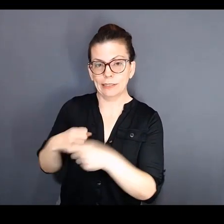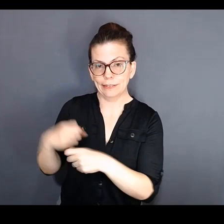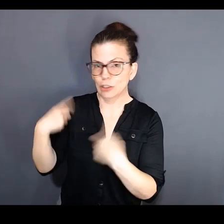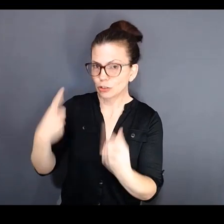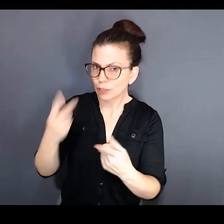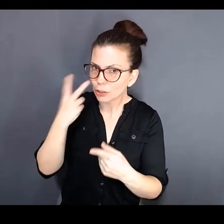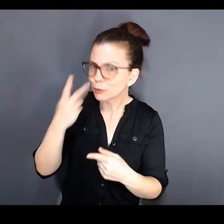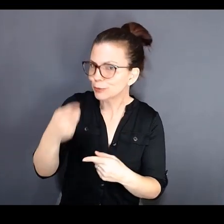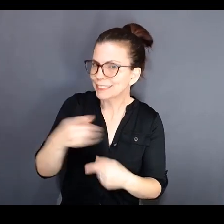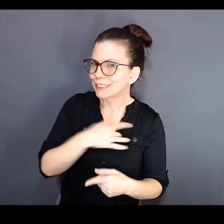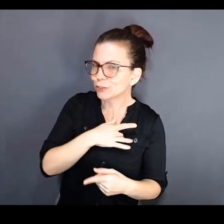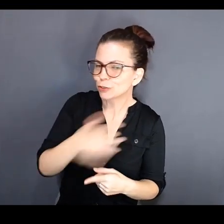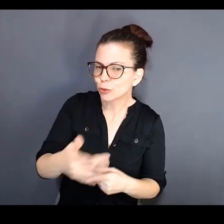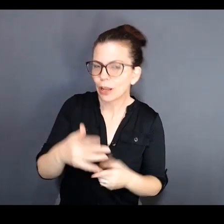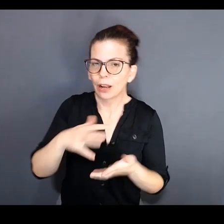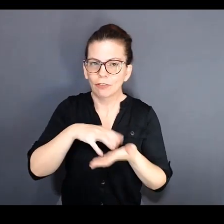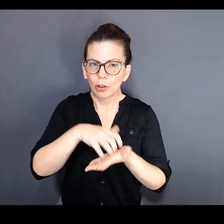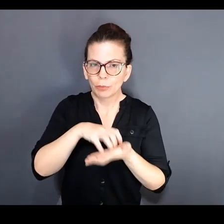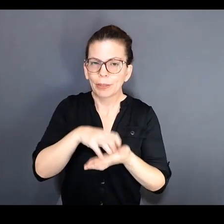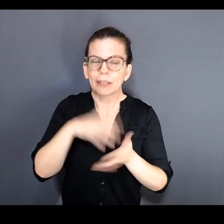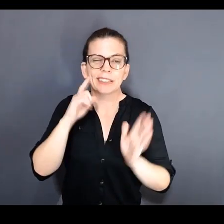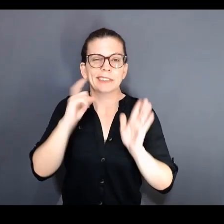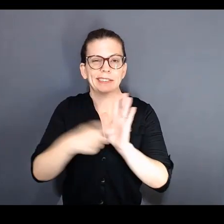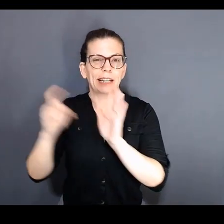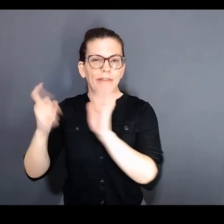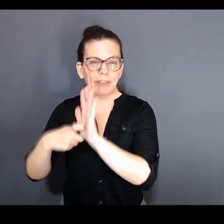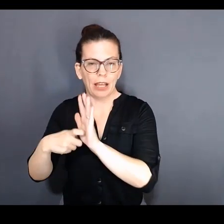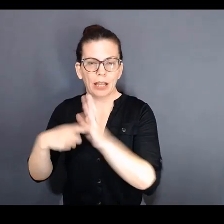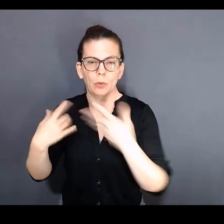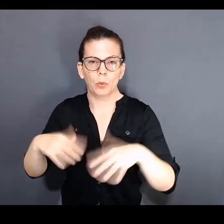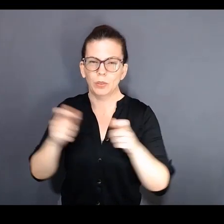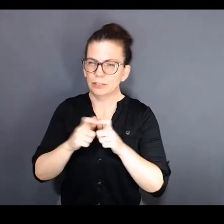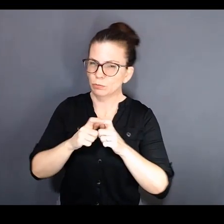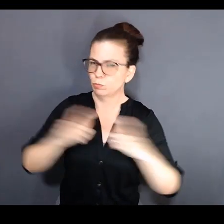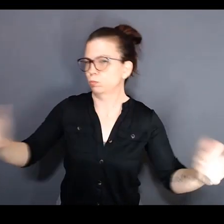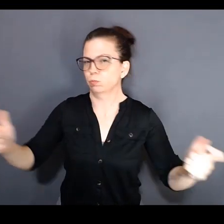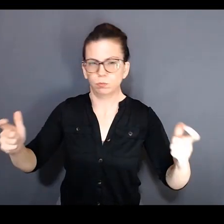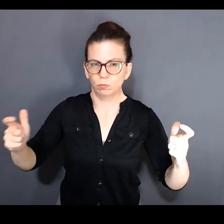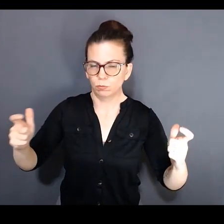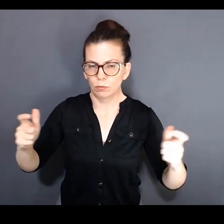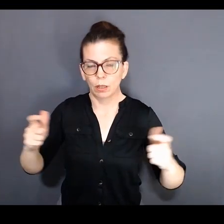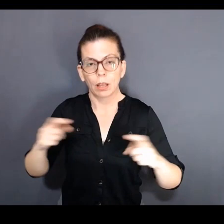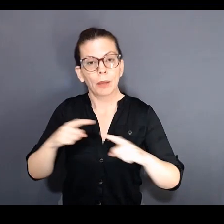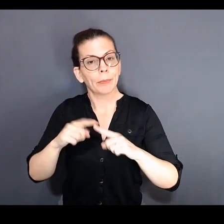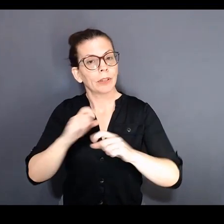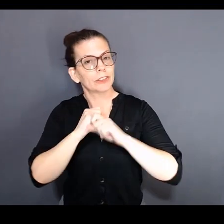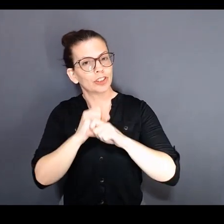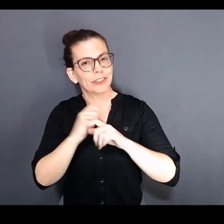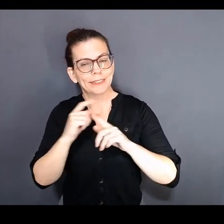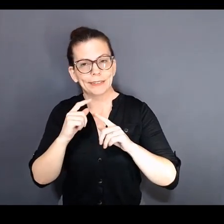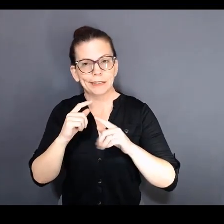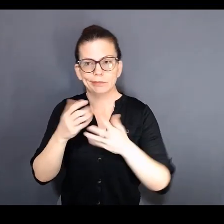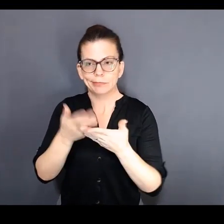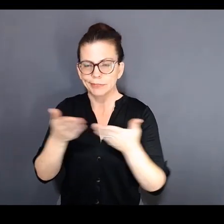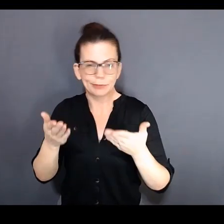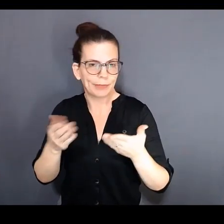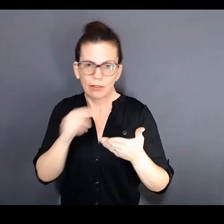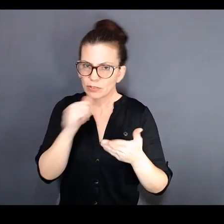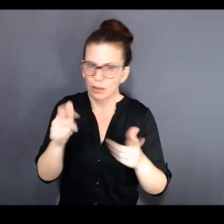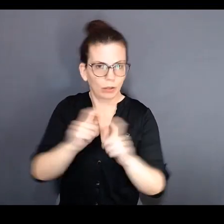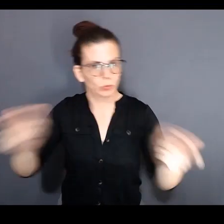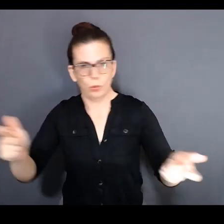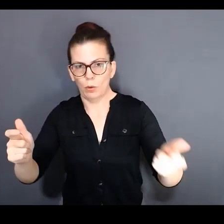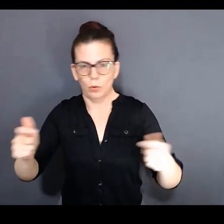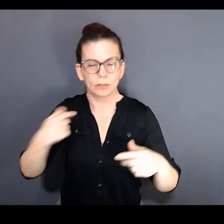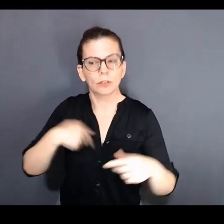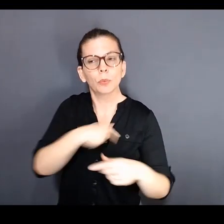last 6 years, you must have seen the trend of vulnerabilities that are identified has exponentially grown. But the security teams haven't grown